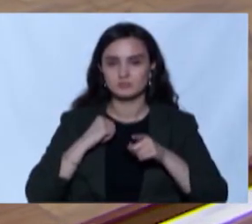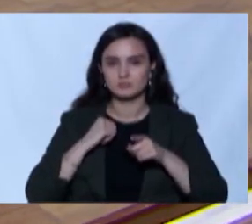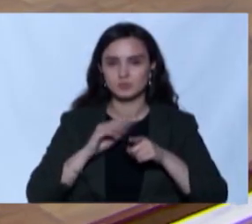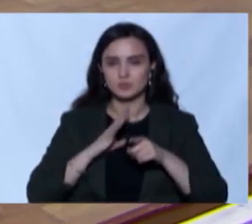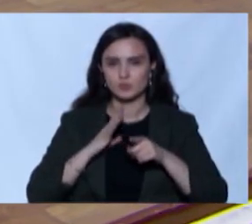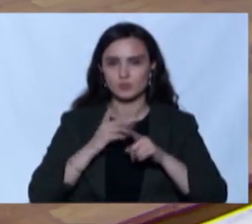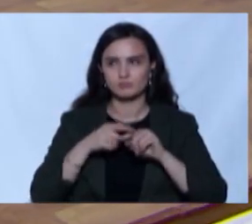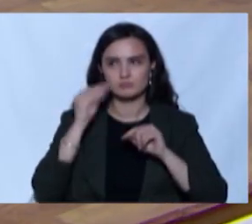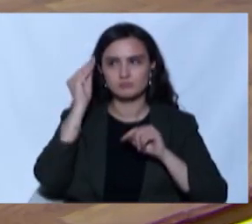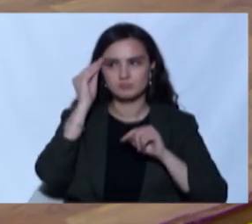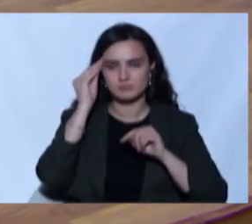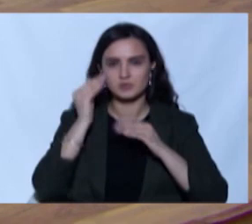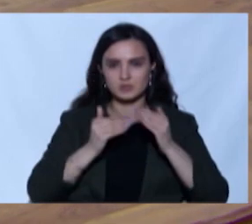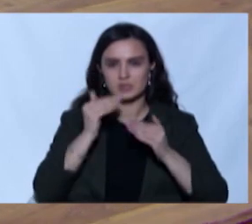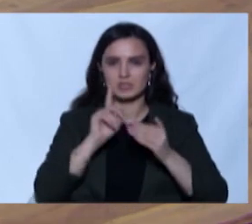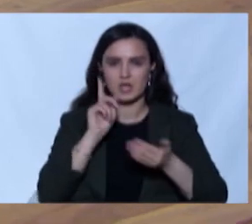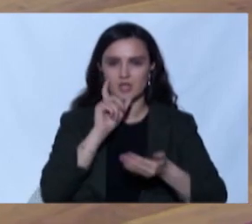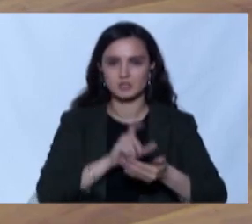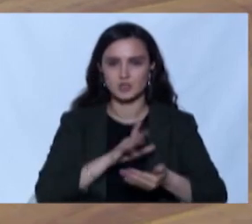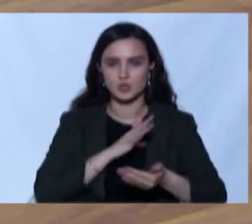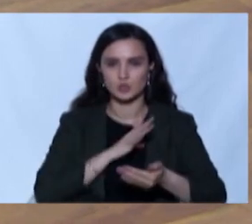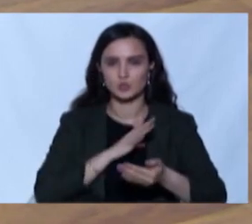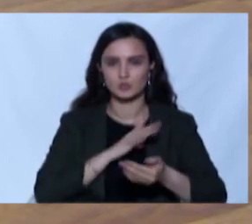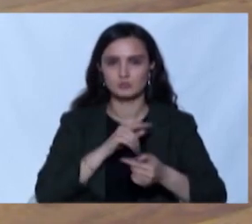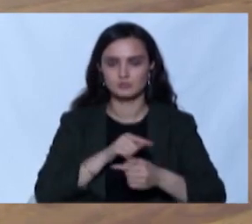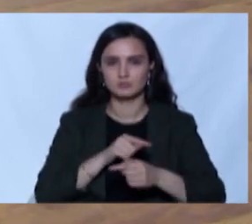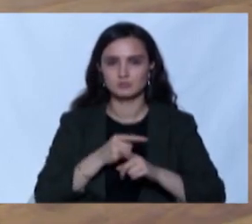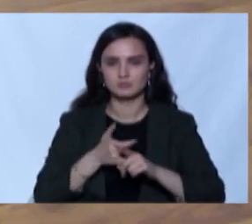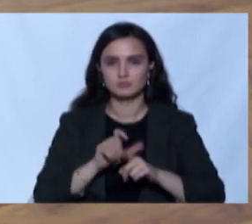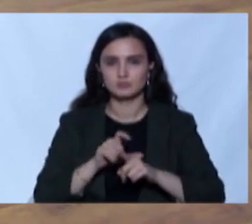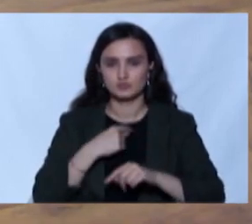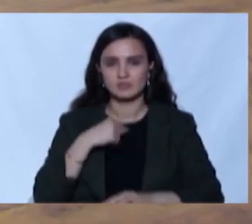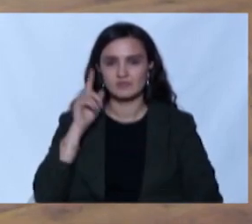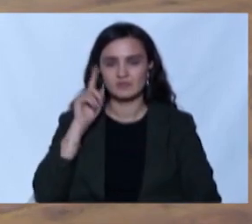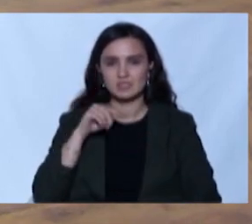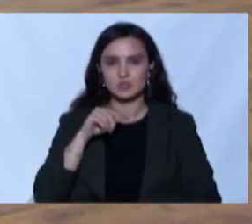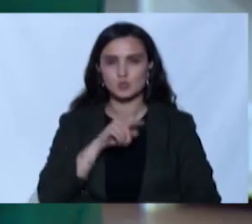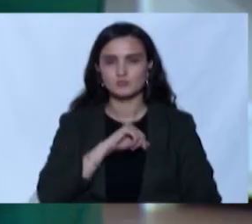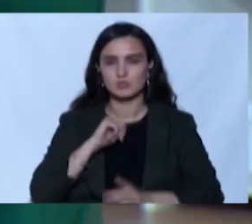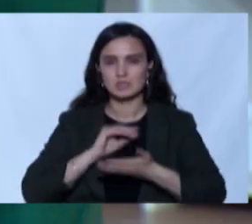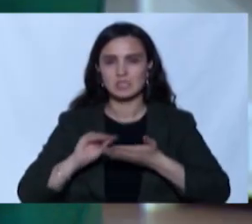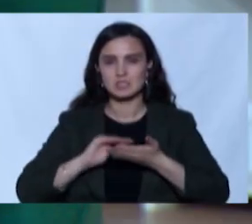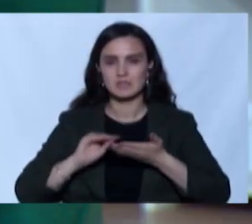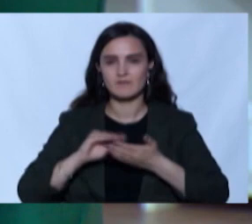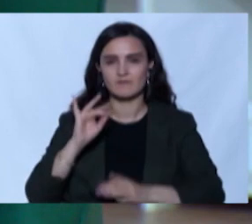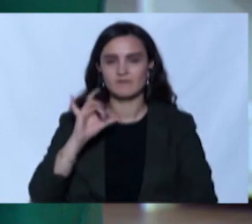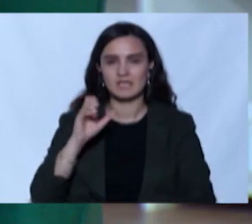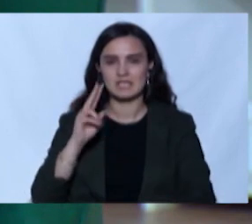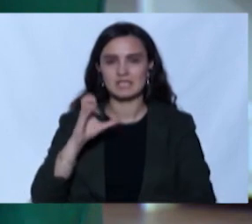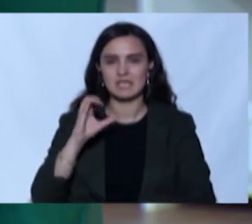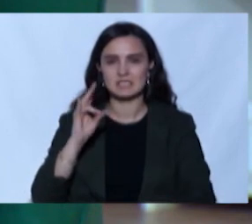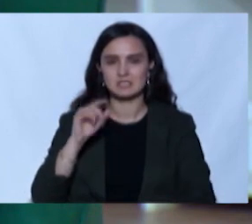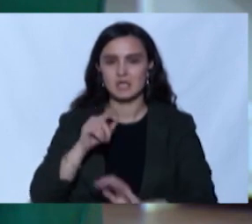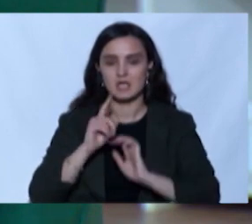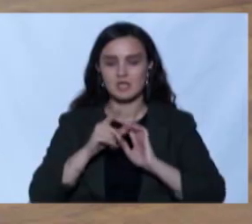an opinionated young lady. And it's no surprise, really, once we know this, that she wrote Frankenstein at the mere age